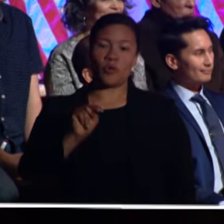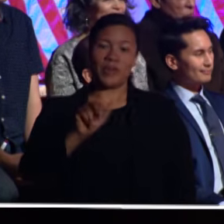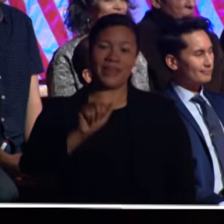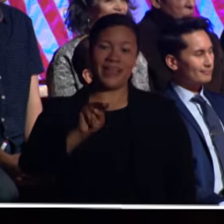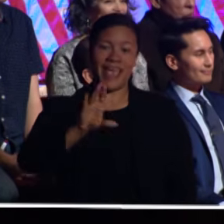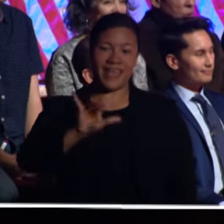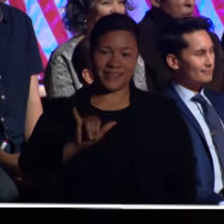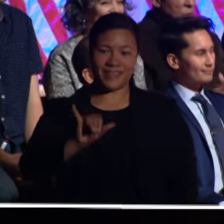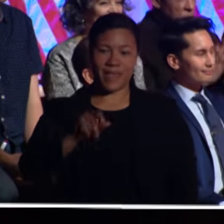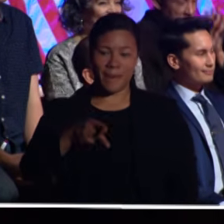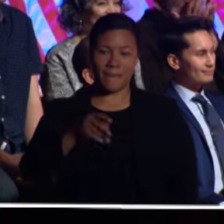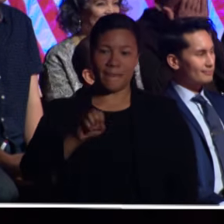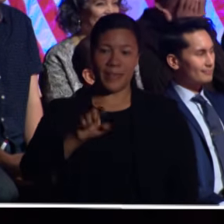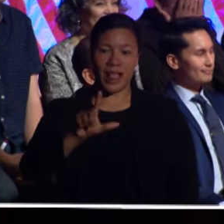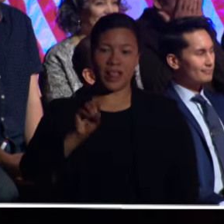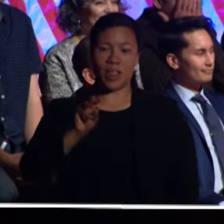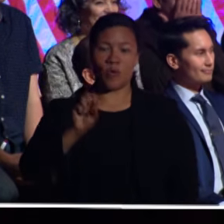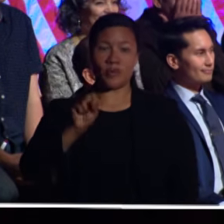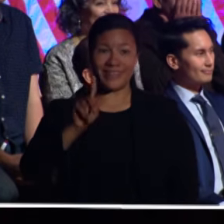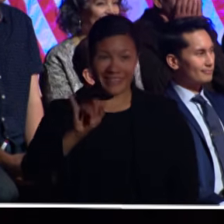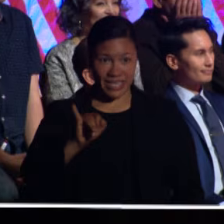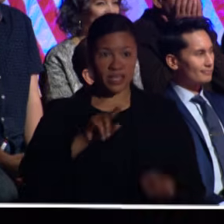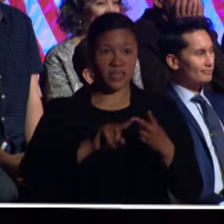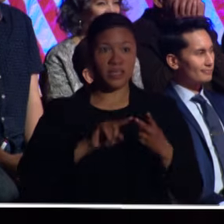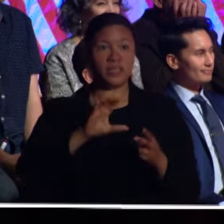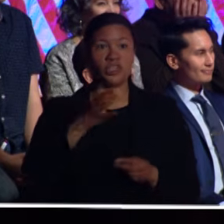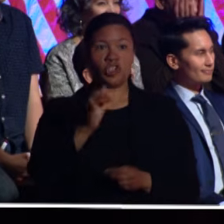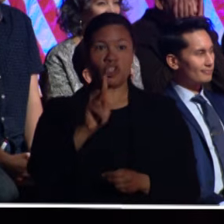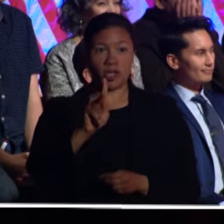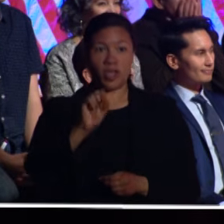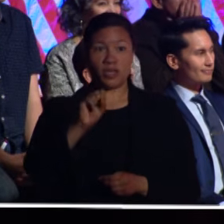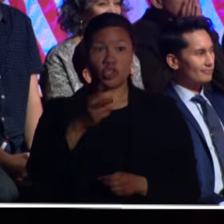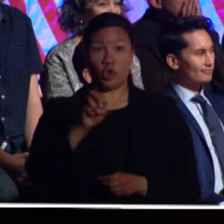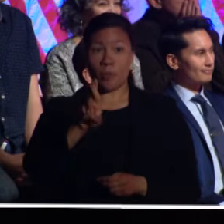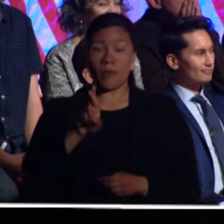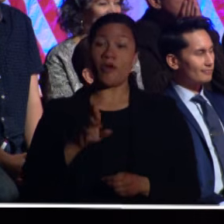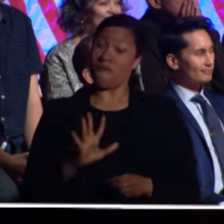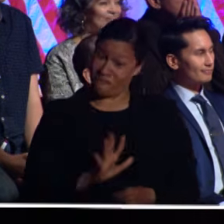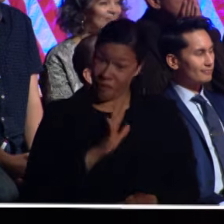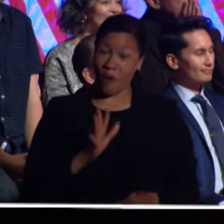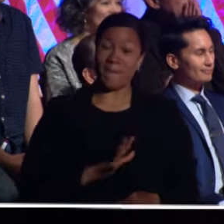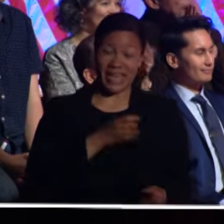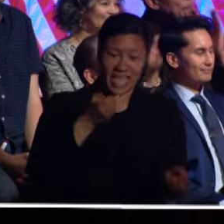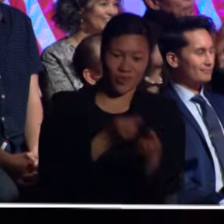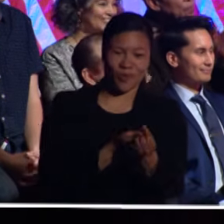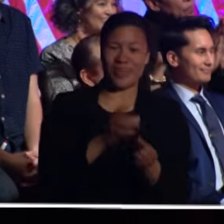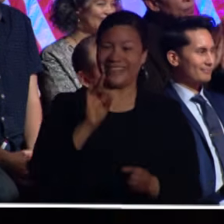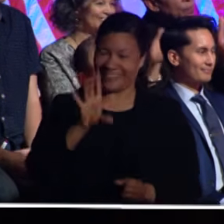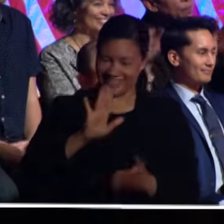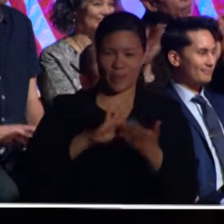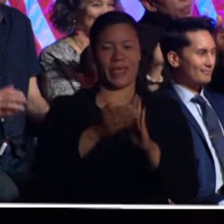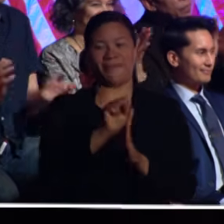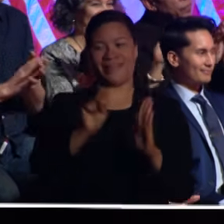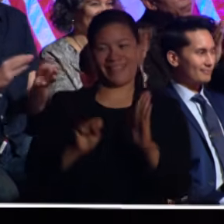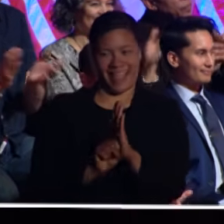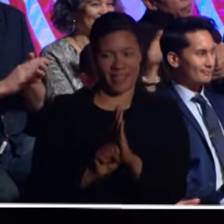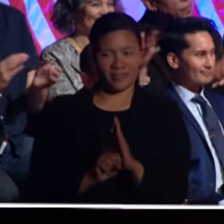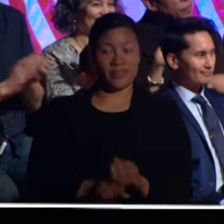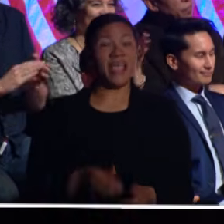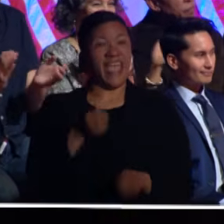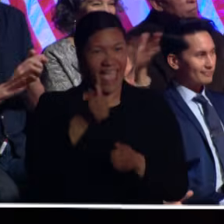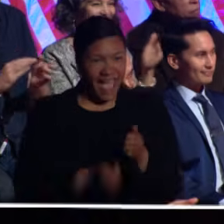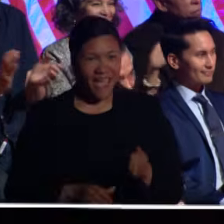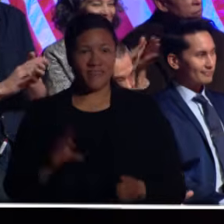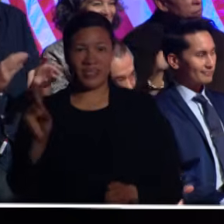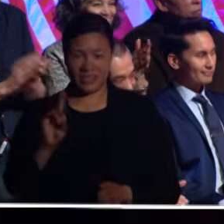Senate Minority Leader Chuck Schumer have formally endorsed D.C. statehood. Every Democrat in